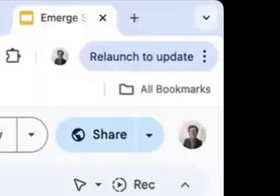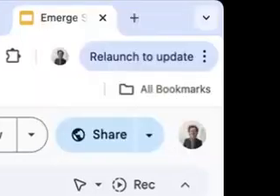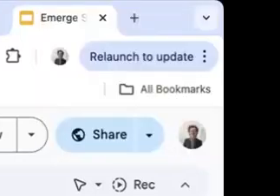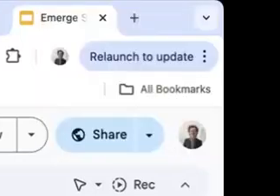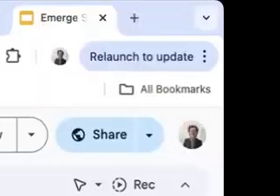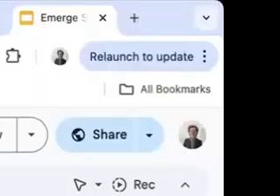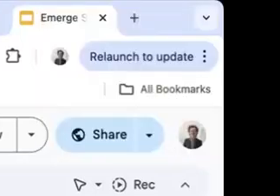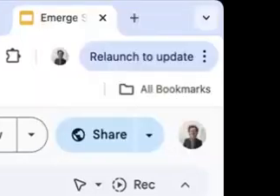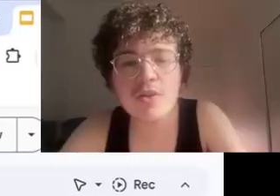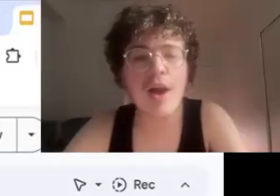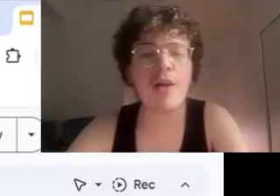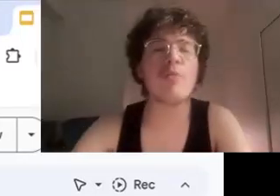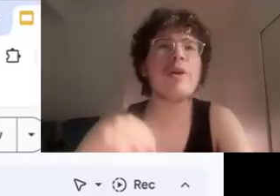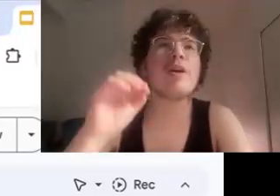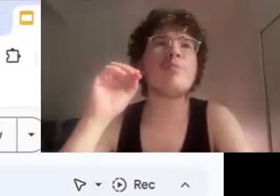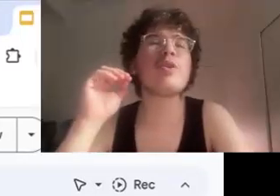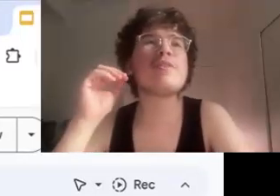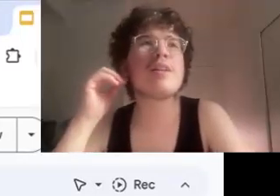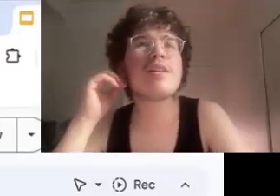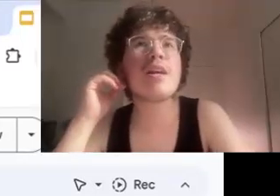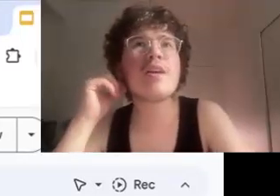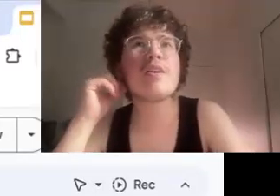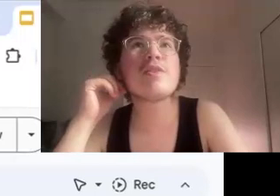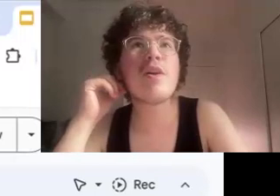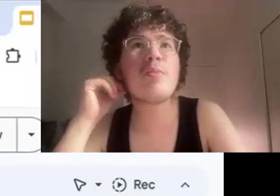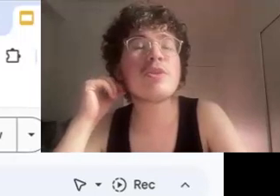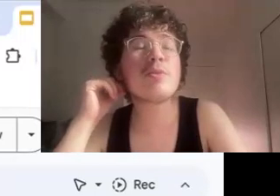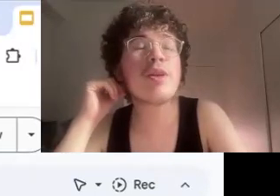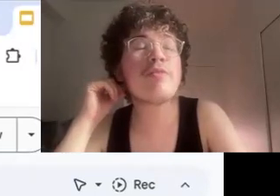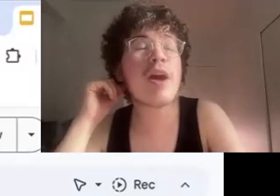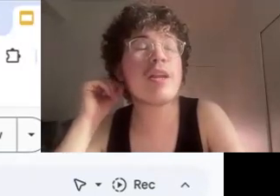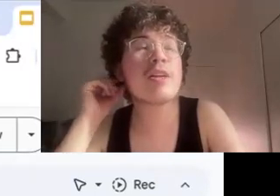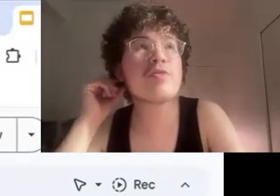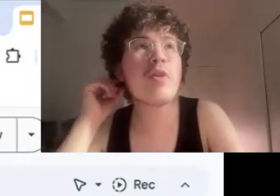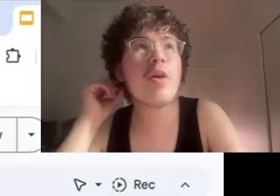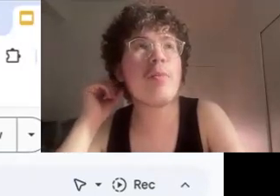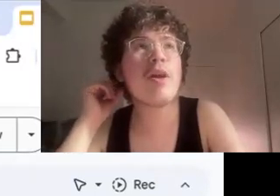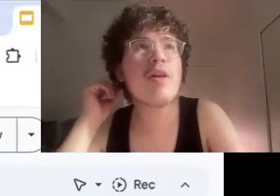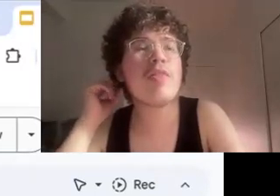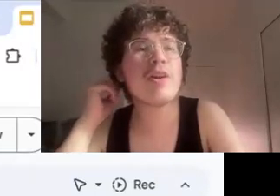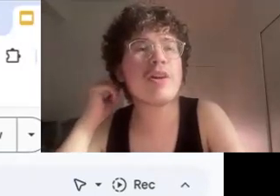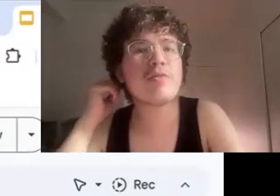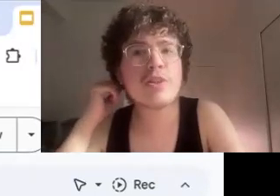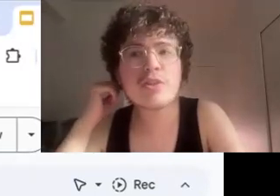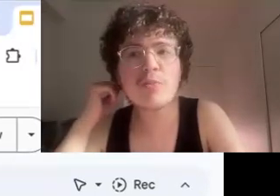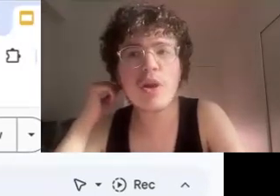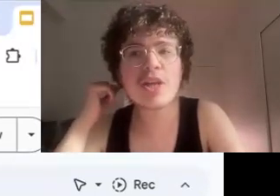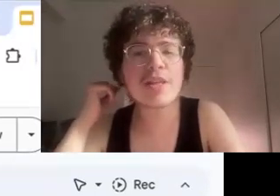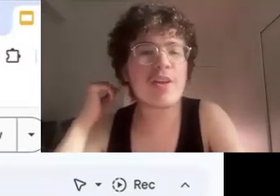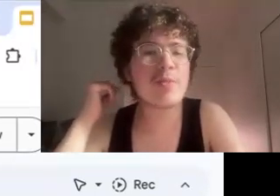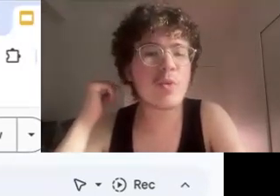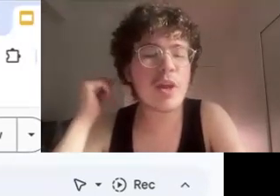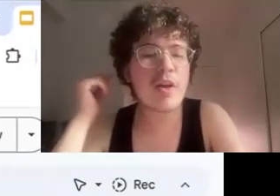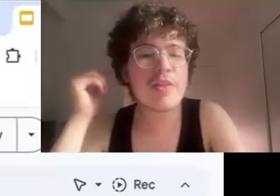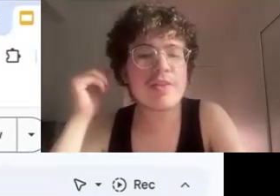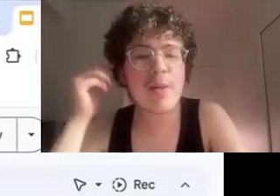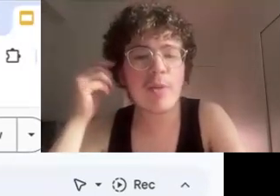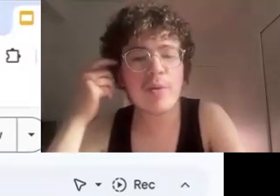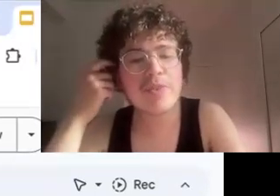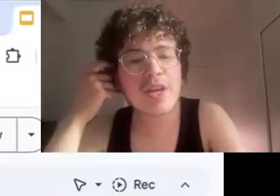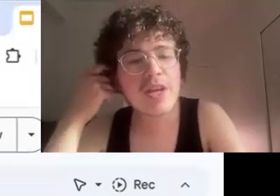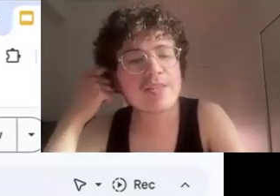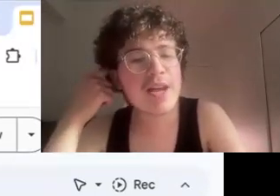precise moment is that this mythology also works to shrink our understanding of what is possible when we decide to